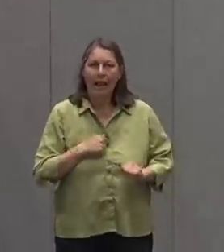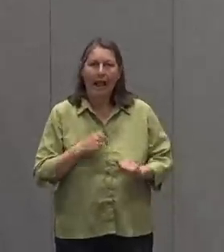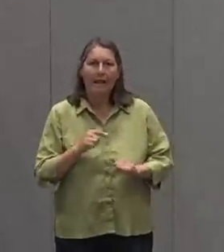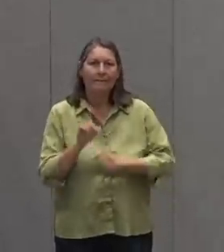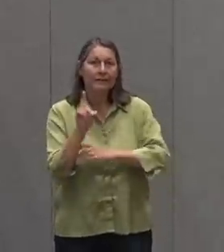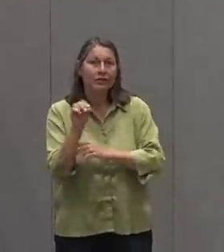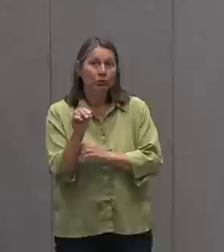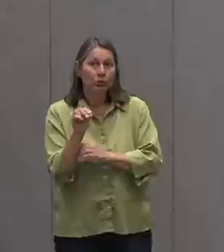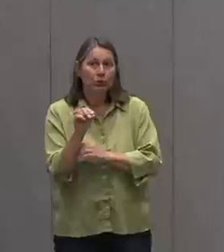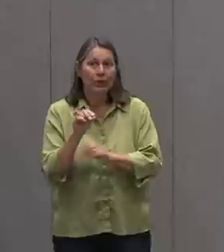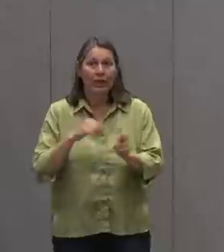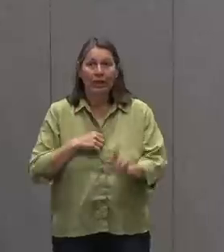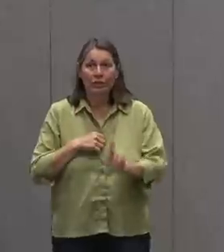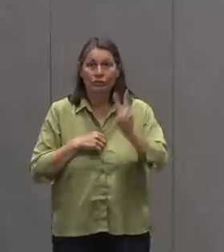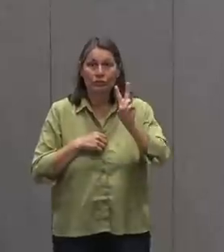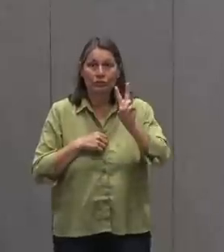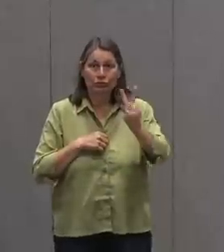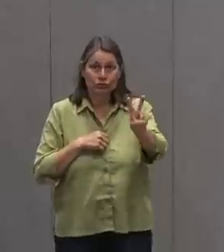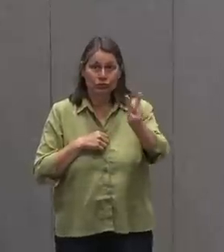do